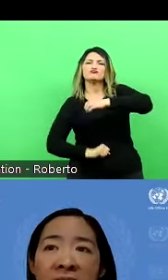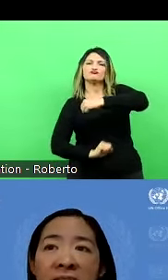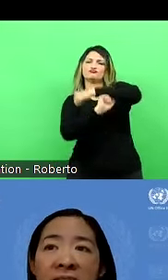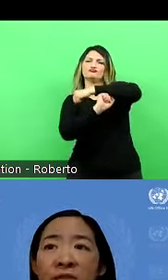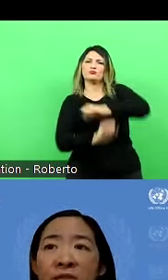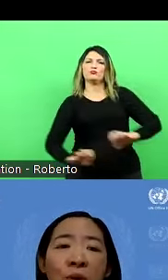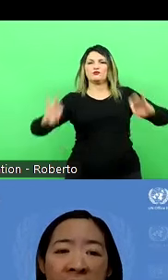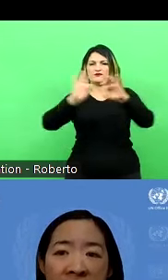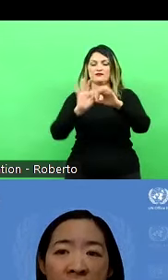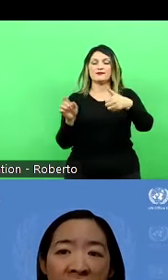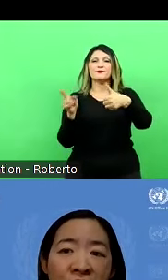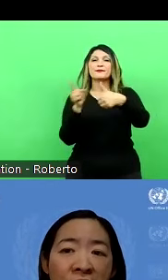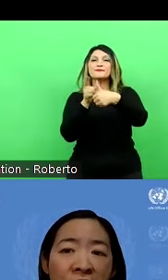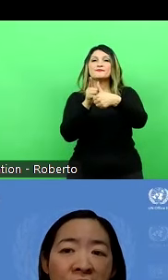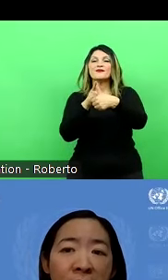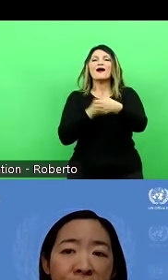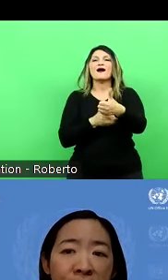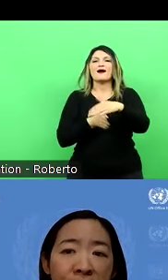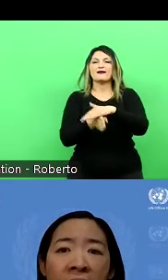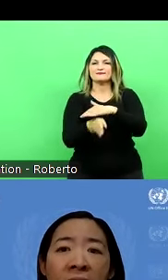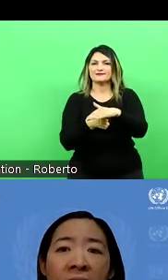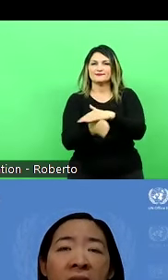mean, meaningful participation?